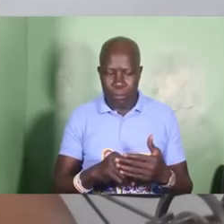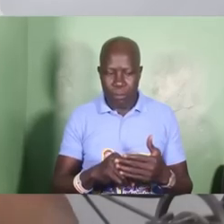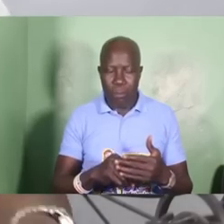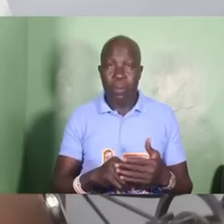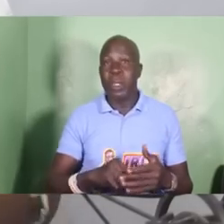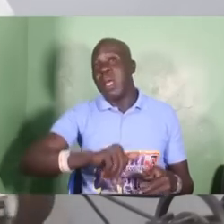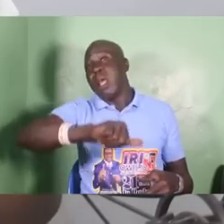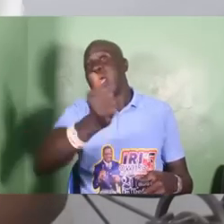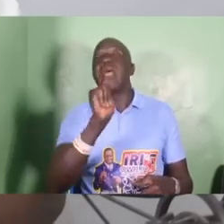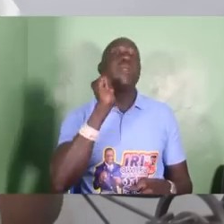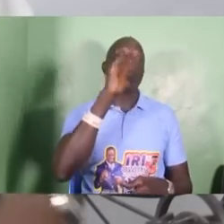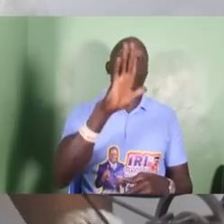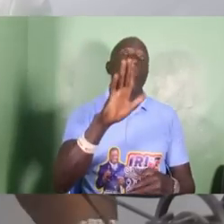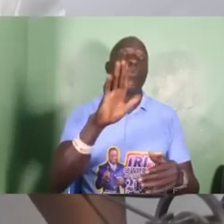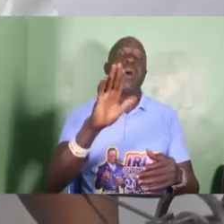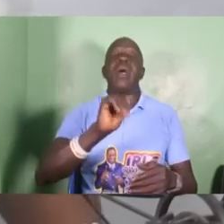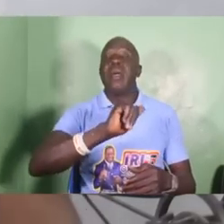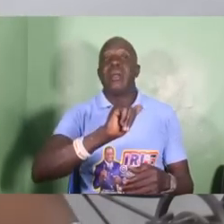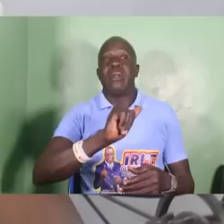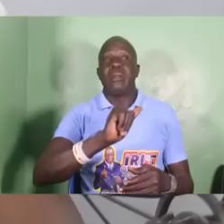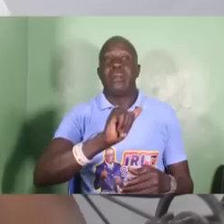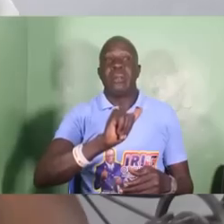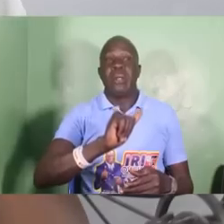Oh, Benica, your son,